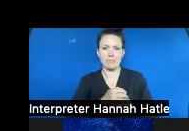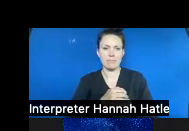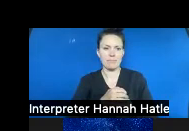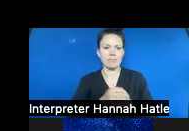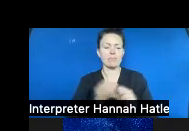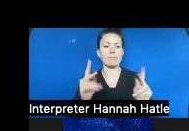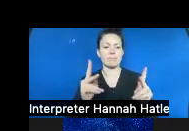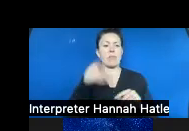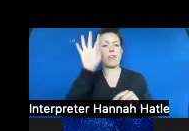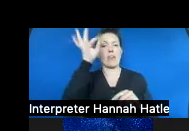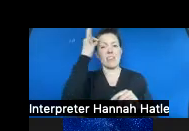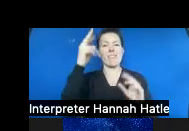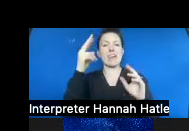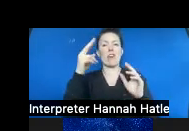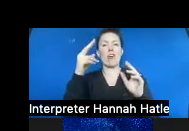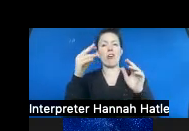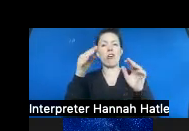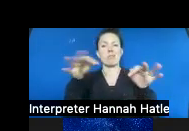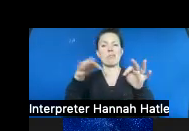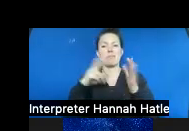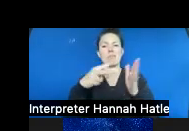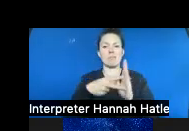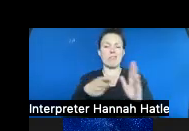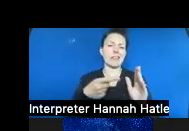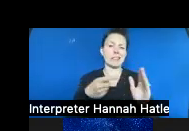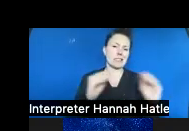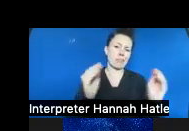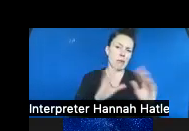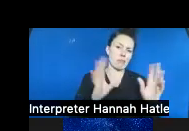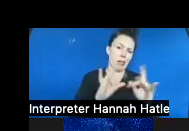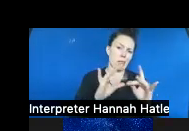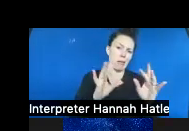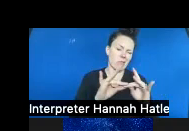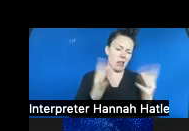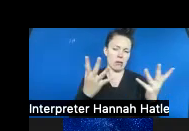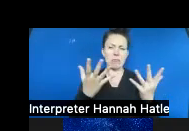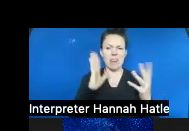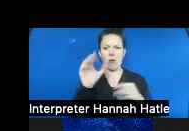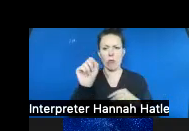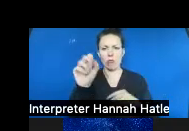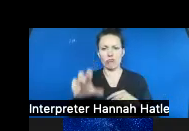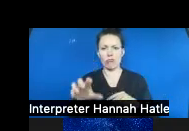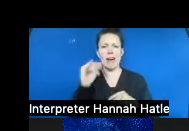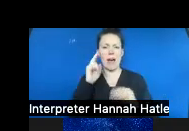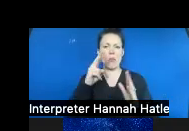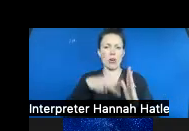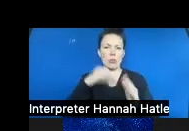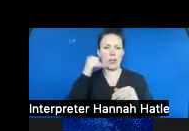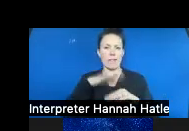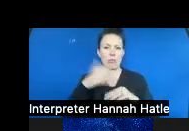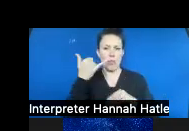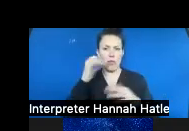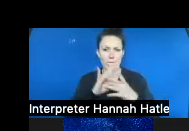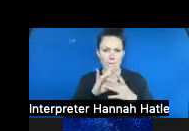Okay, so the federal definition again, this is just blah blah, but you're going to get the PowerPoint, but I am going to read it for those that are on the phone. Apologies, but it is